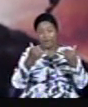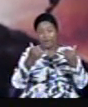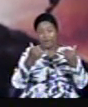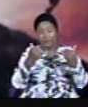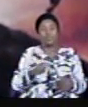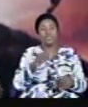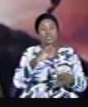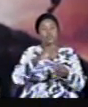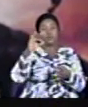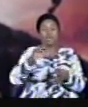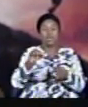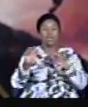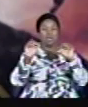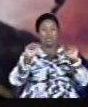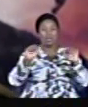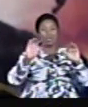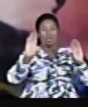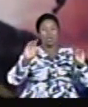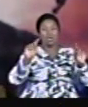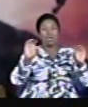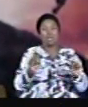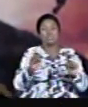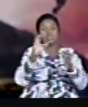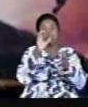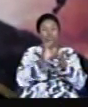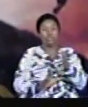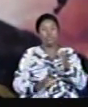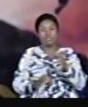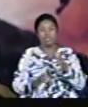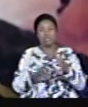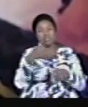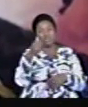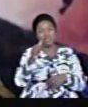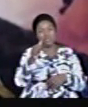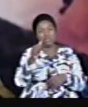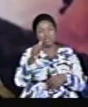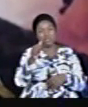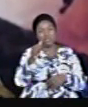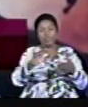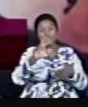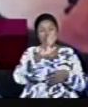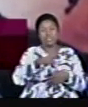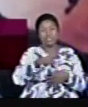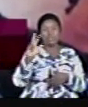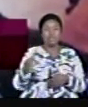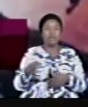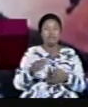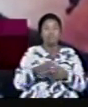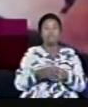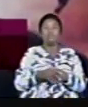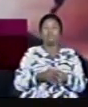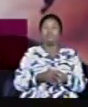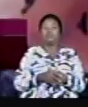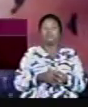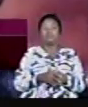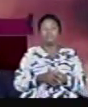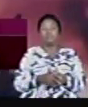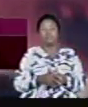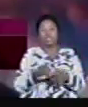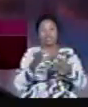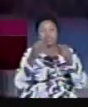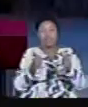Acts chapter 10, verse 33. Immediately therefore,